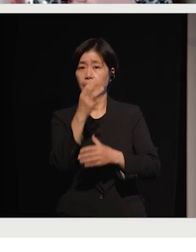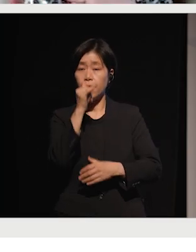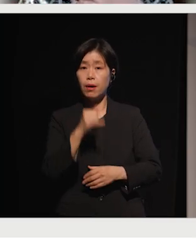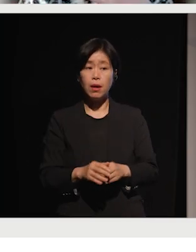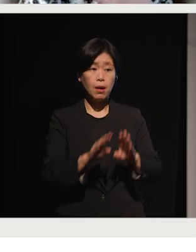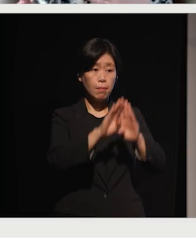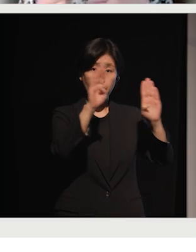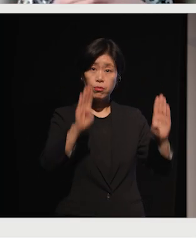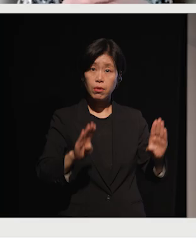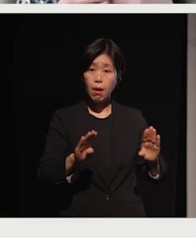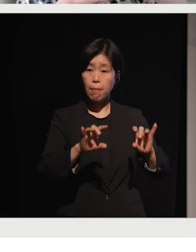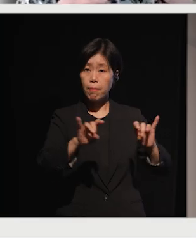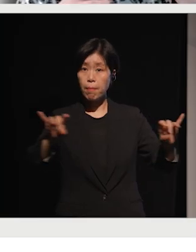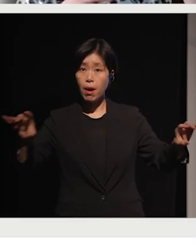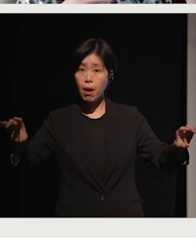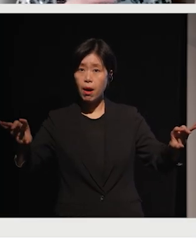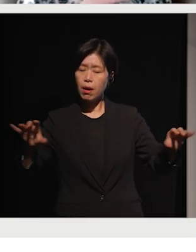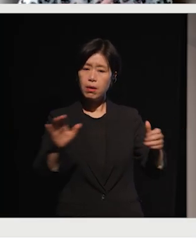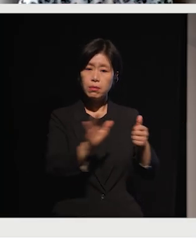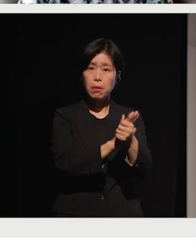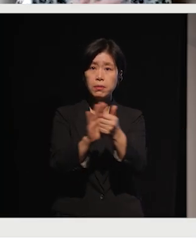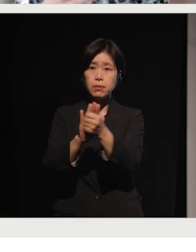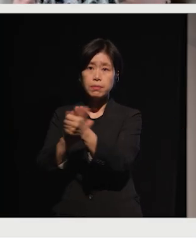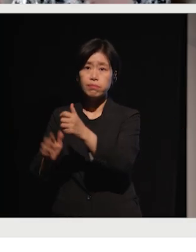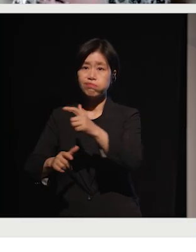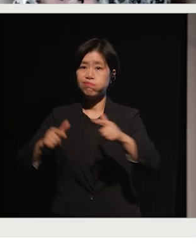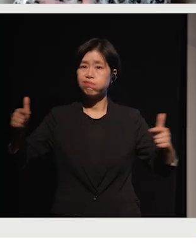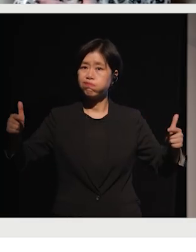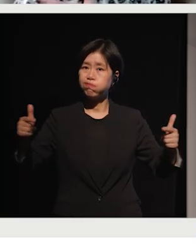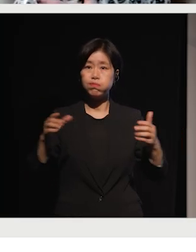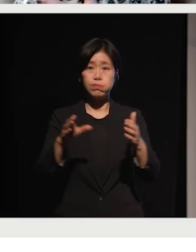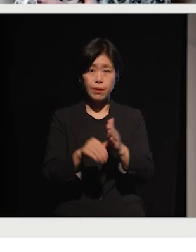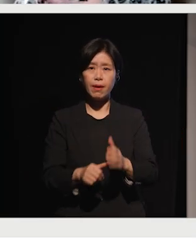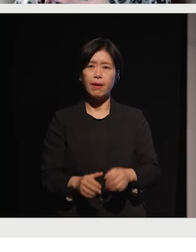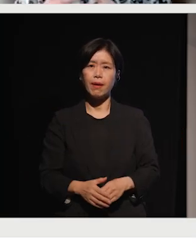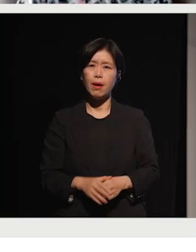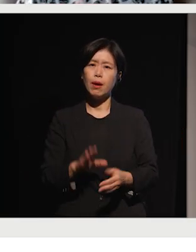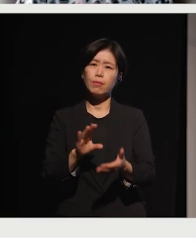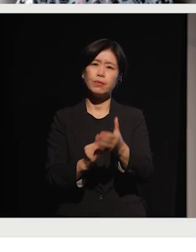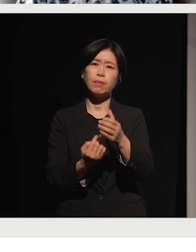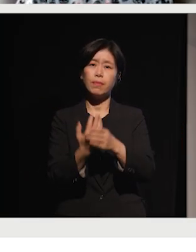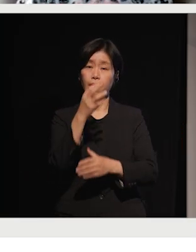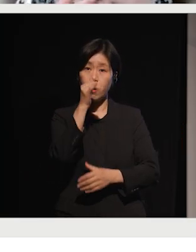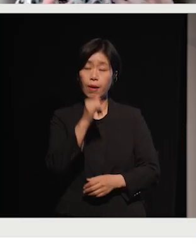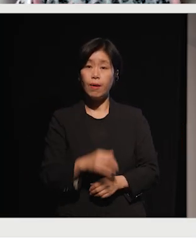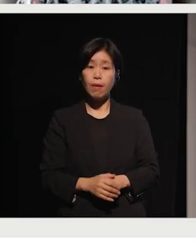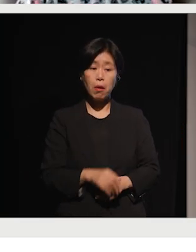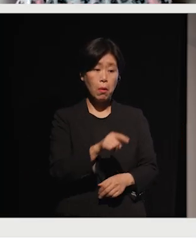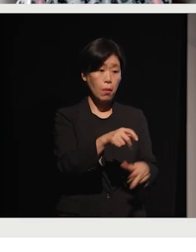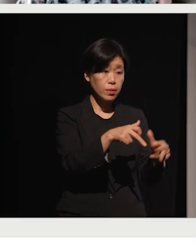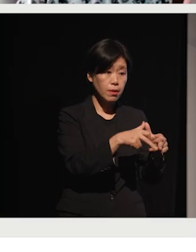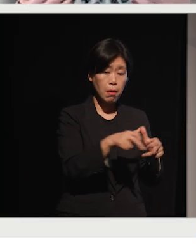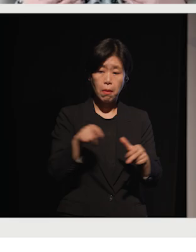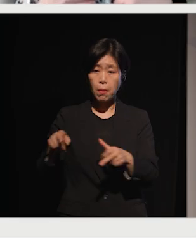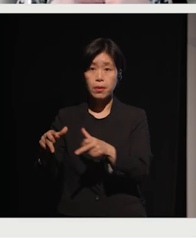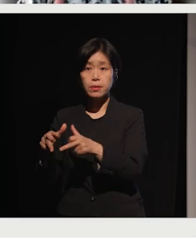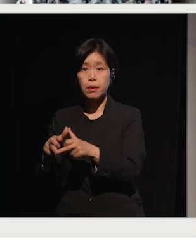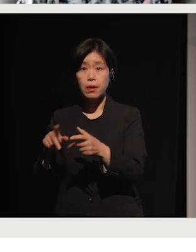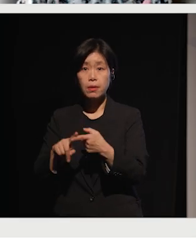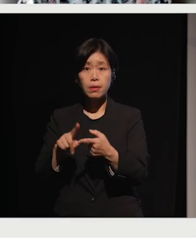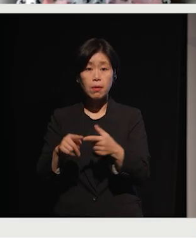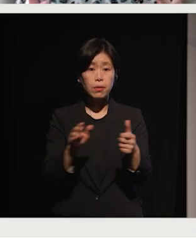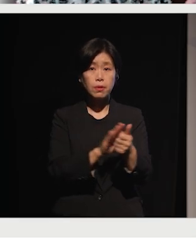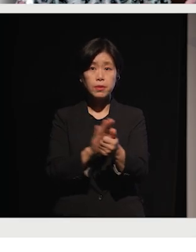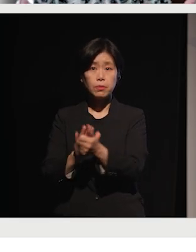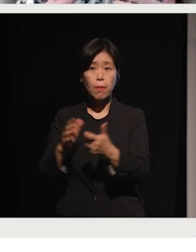to exhibition, from one disability to another disability. Even at the Smithsonian,